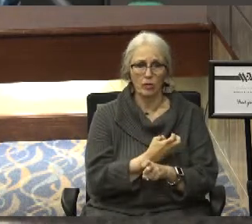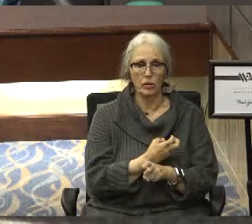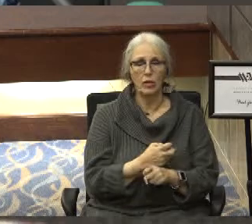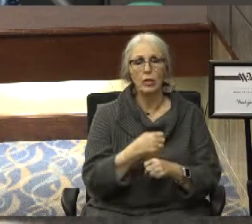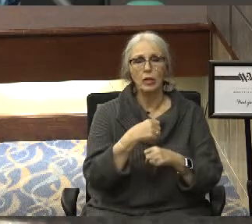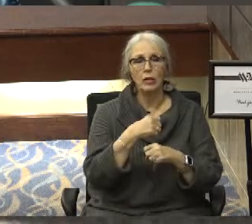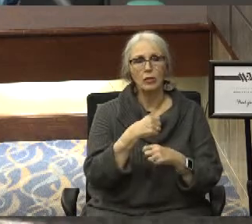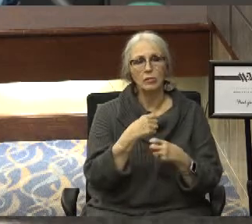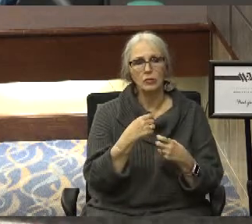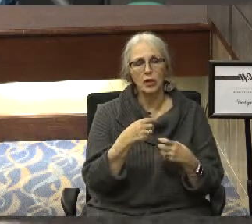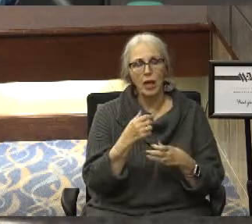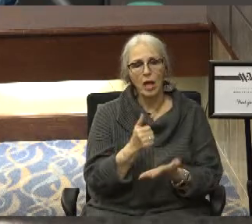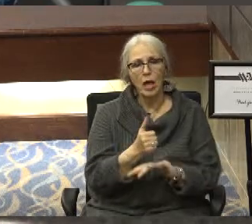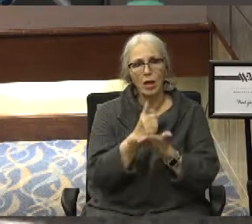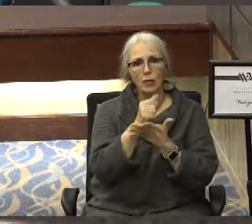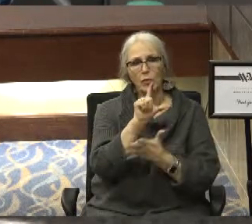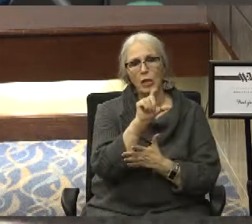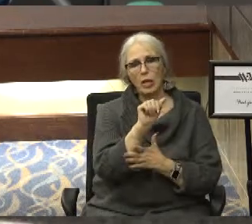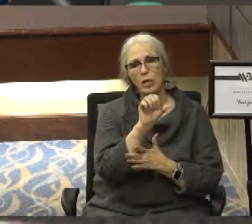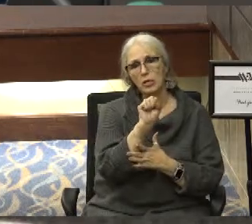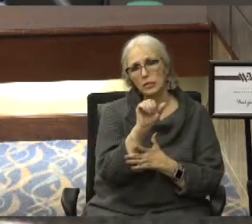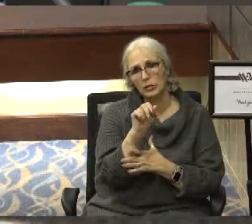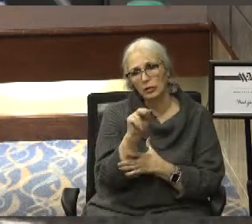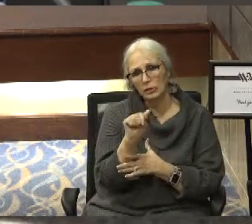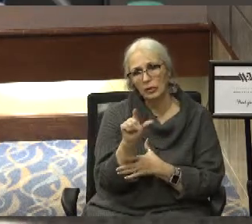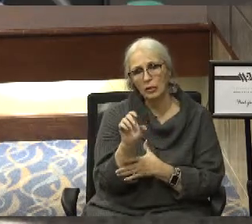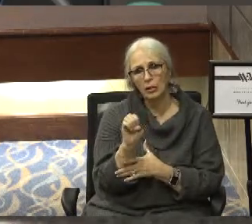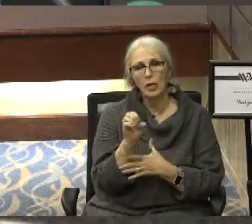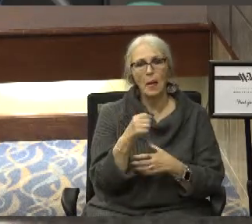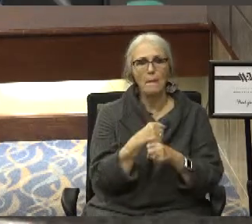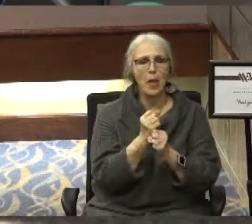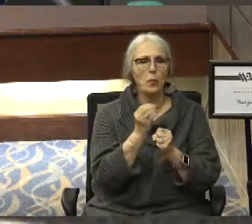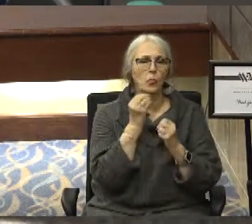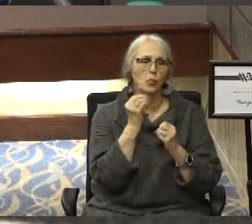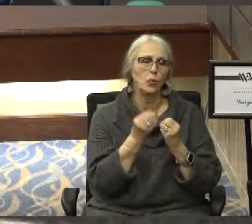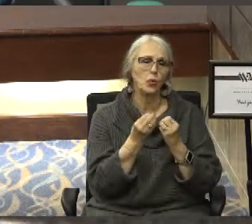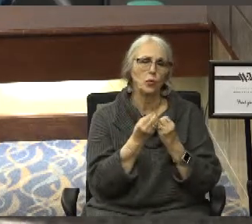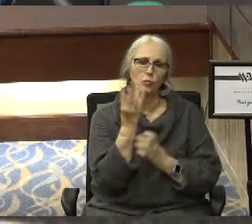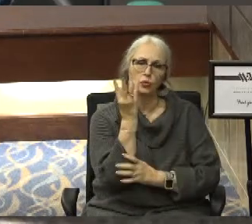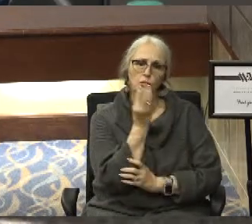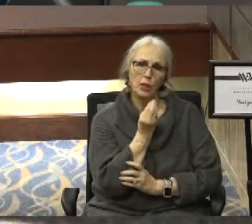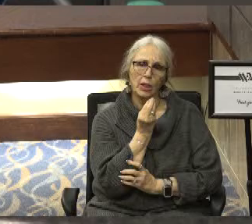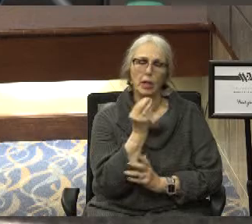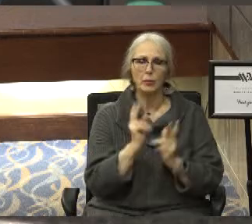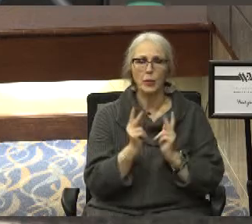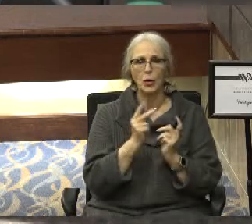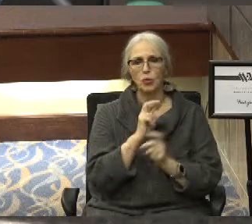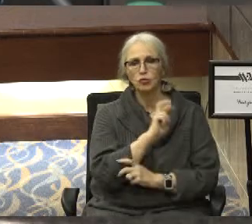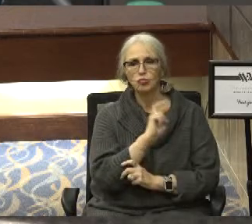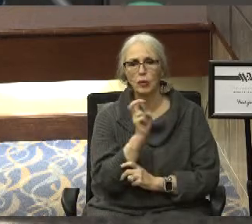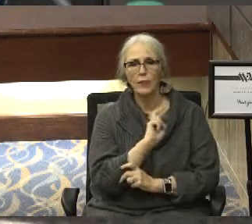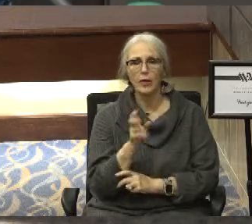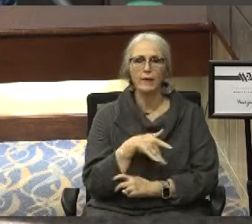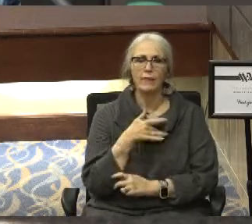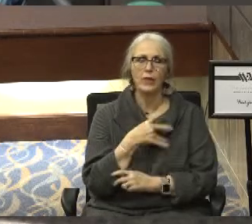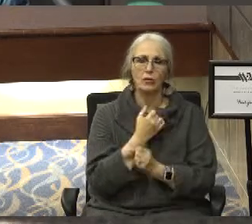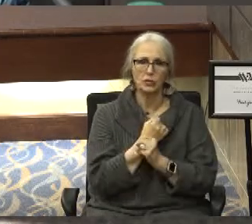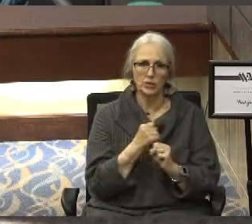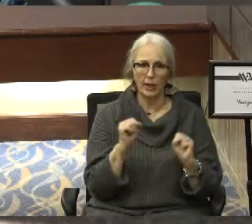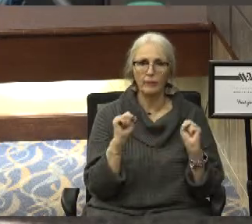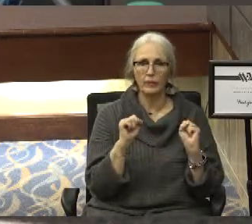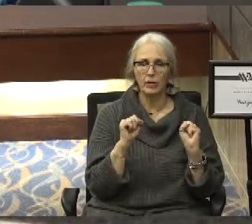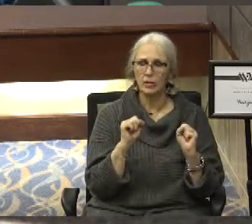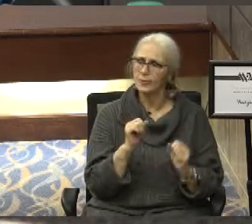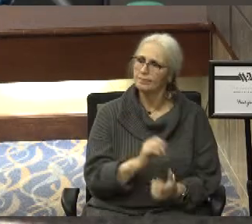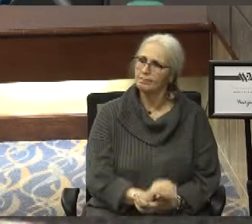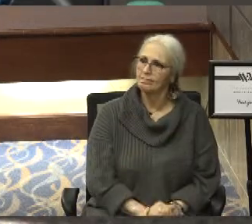a prettier place for people to want to come down LaSalle, and they want to feel safe there as well. So I